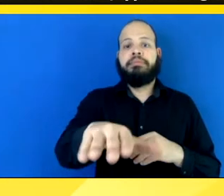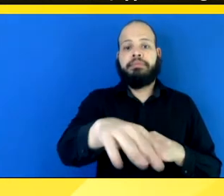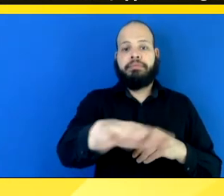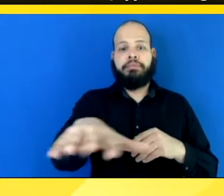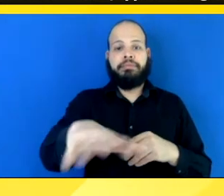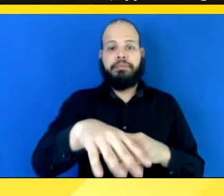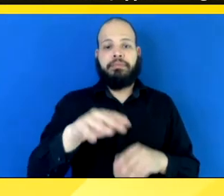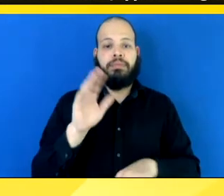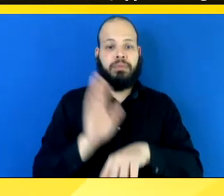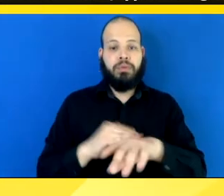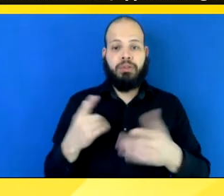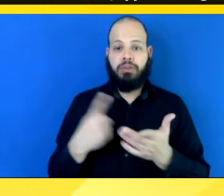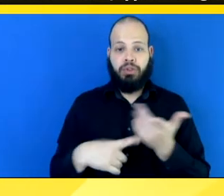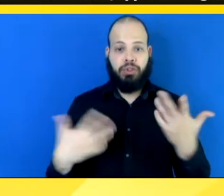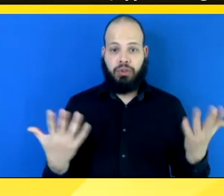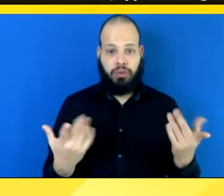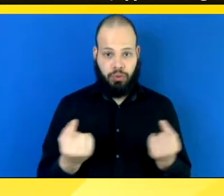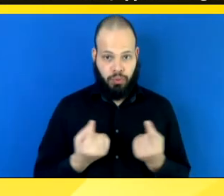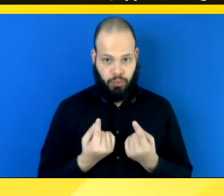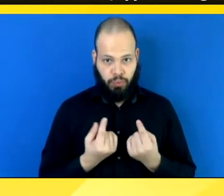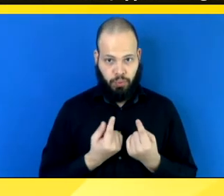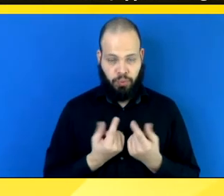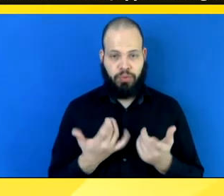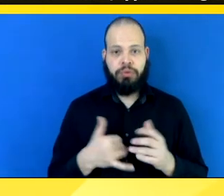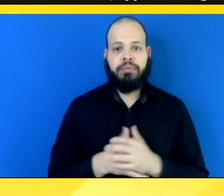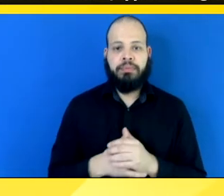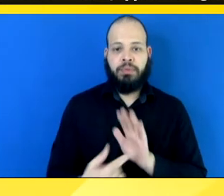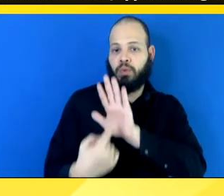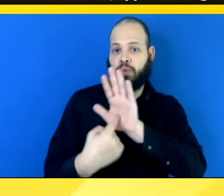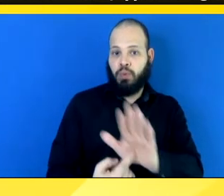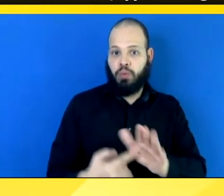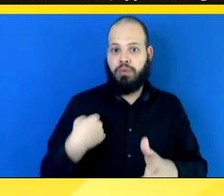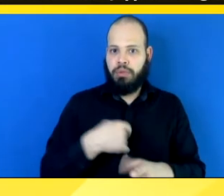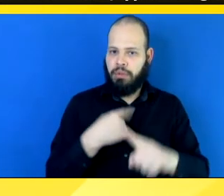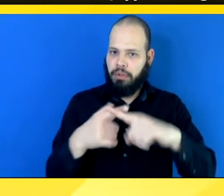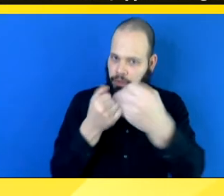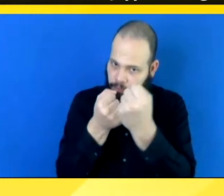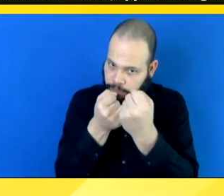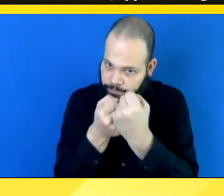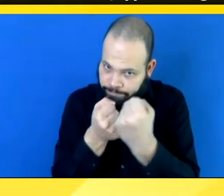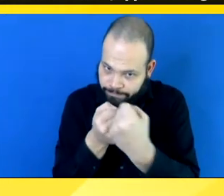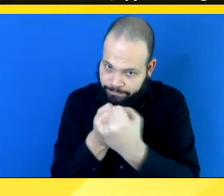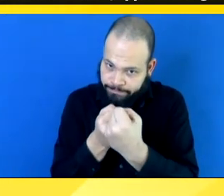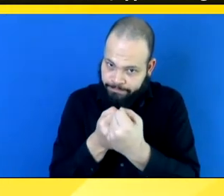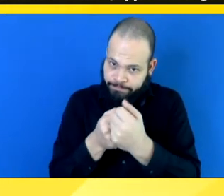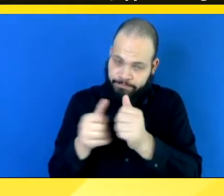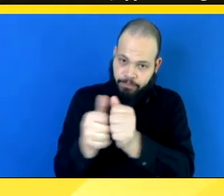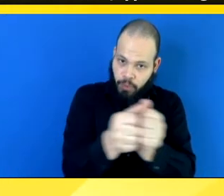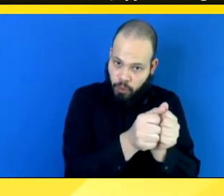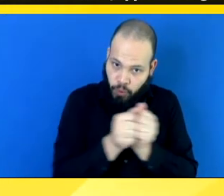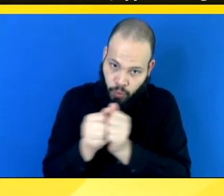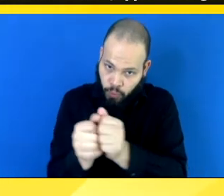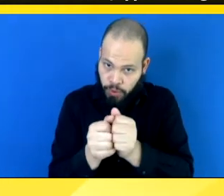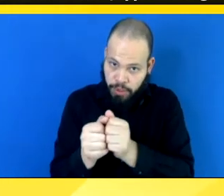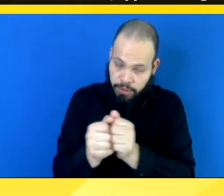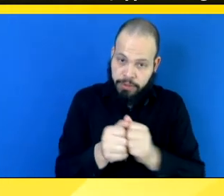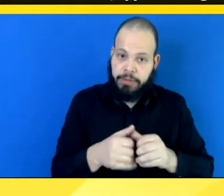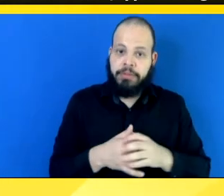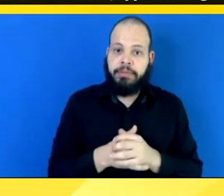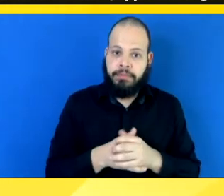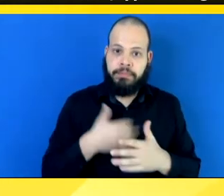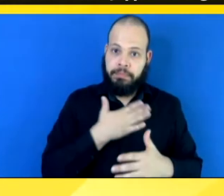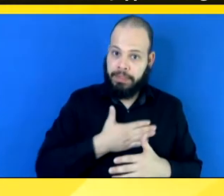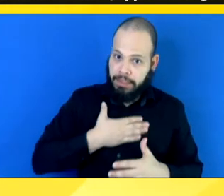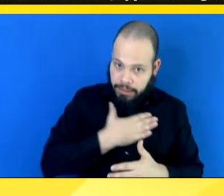in addition to showing our solidarity and our support of the Amazon workers, is to make sure you do, as Sarah was saying, call your